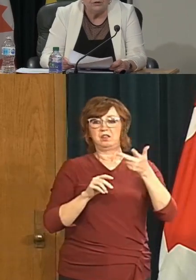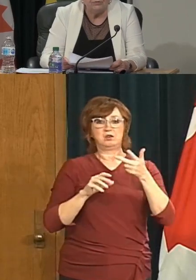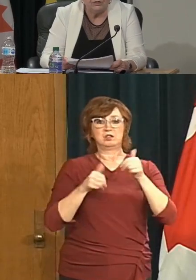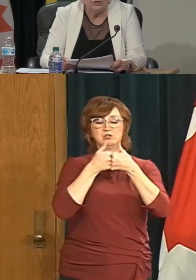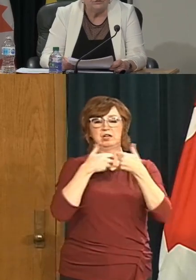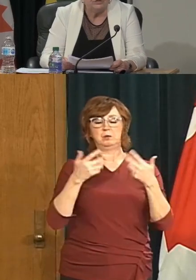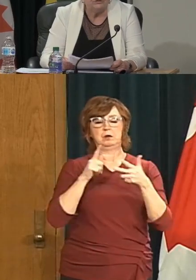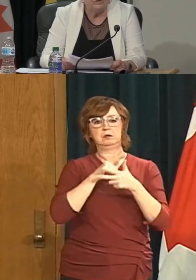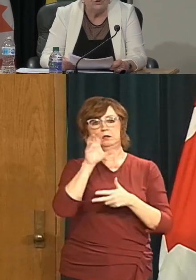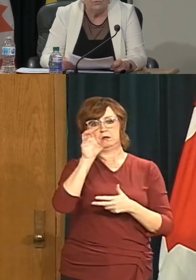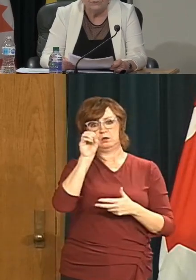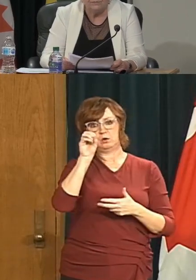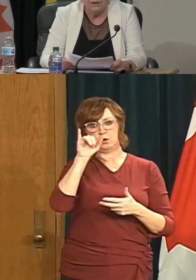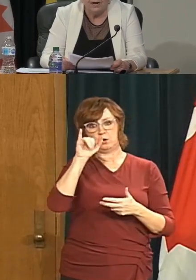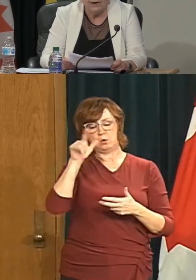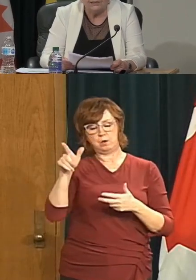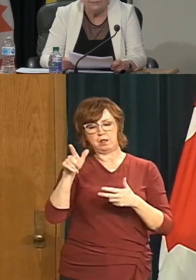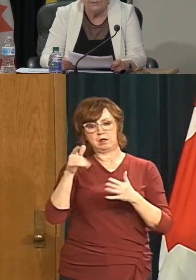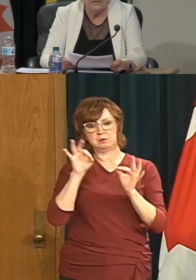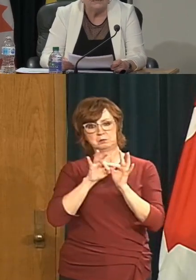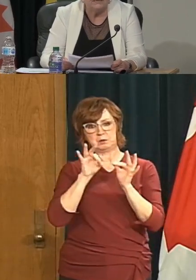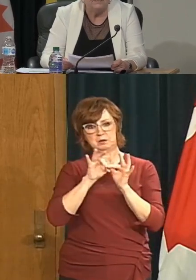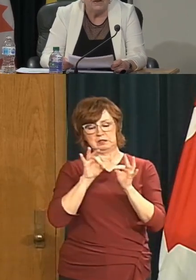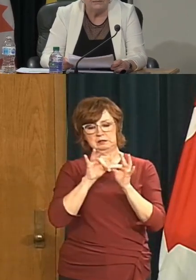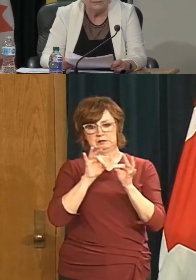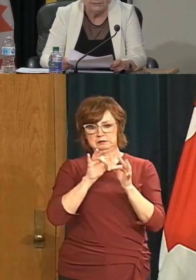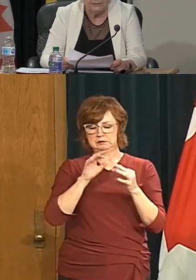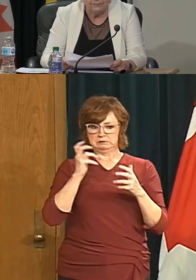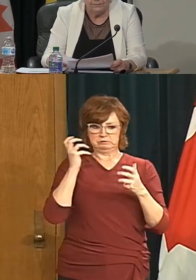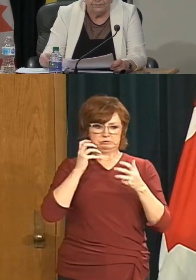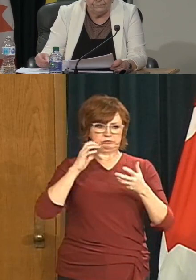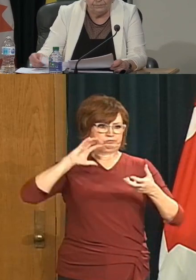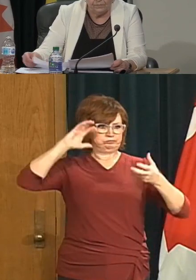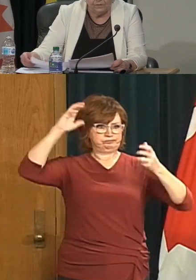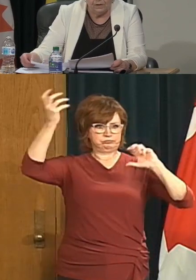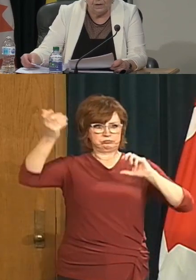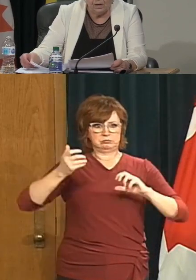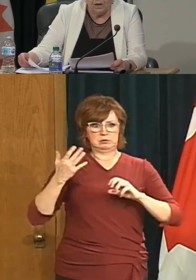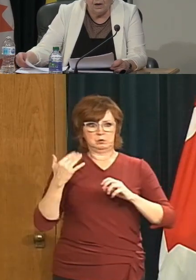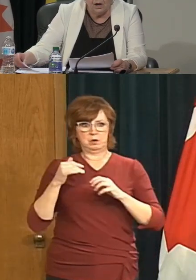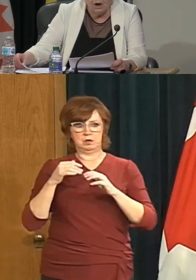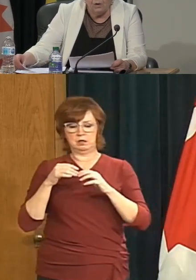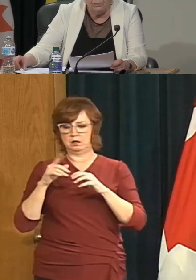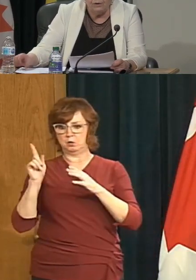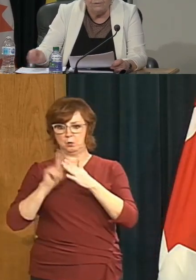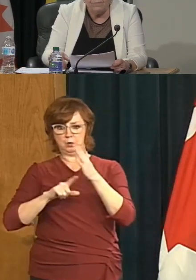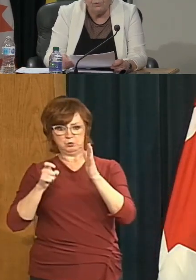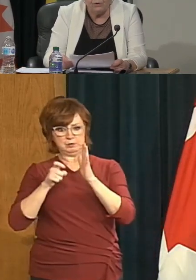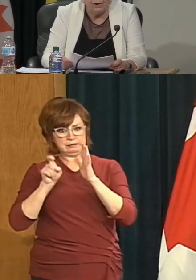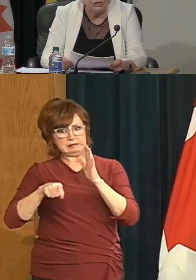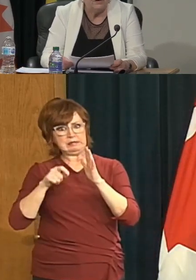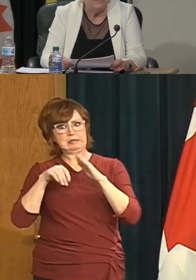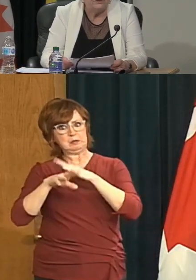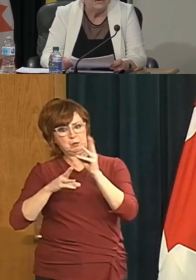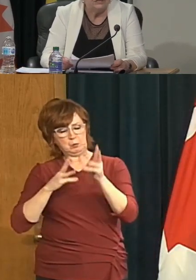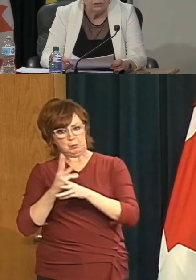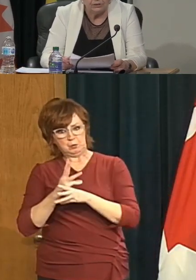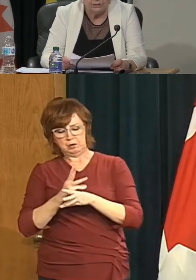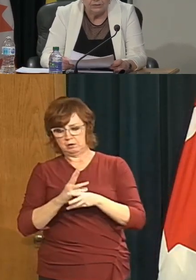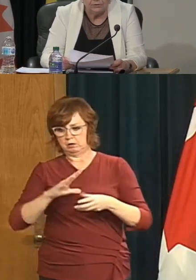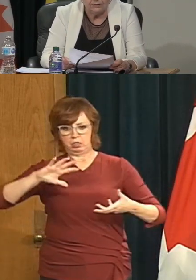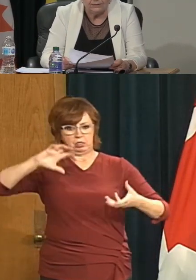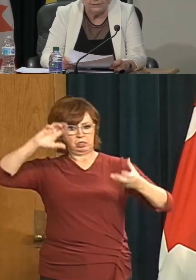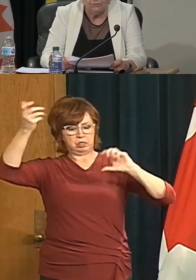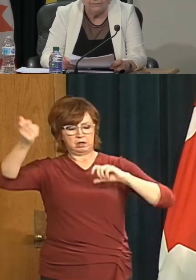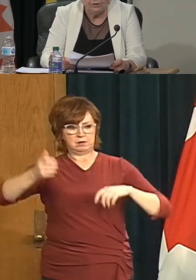to come under pressure due to global supply and demand imbalances. We're putting forward a range of